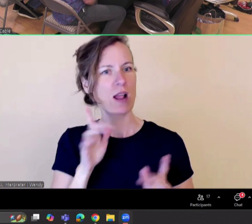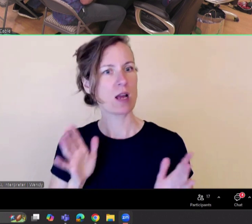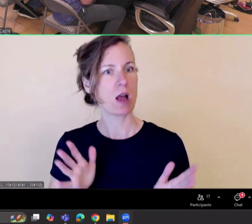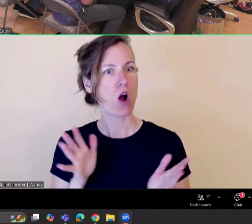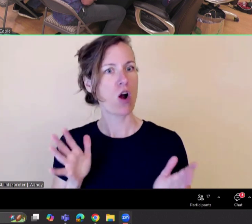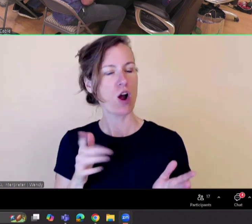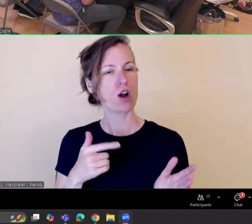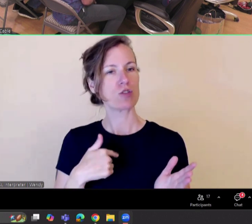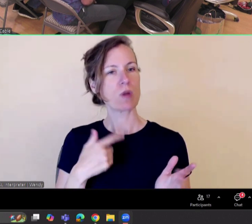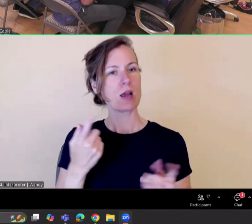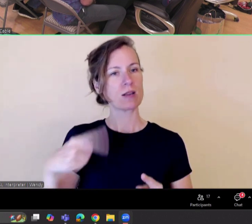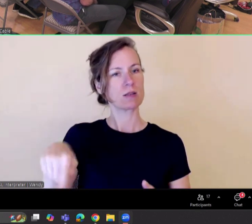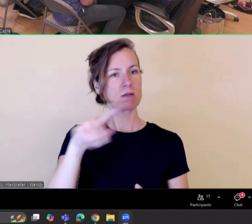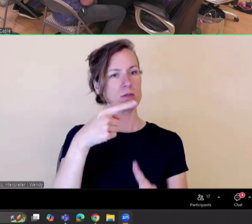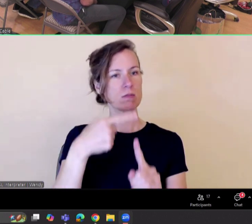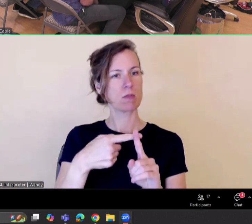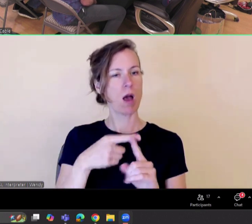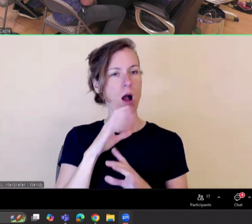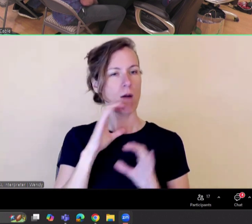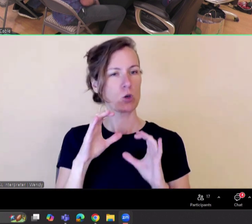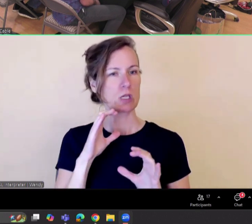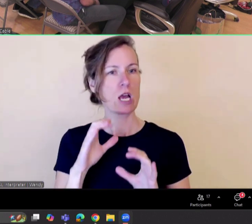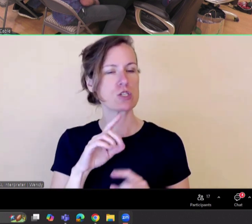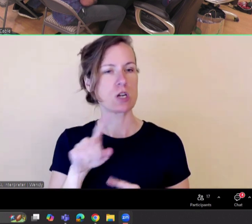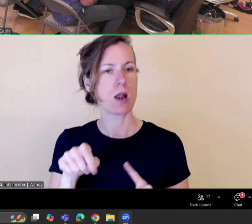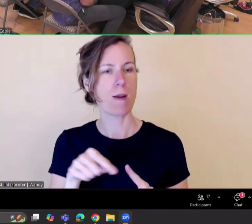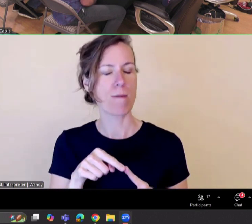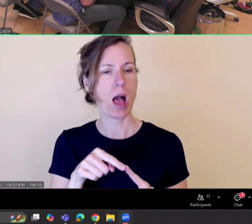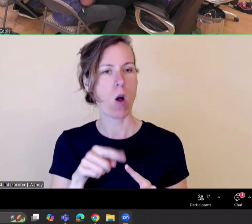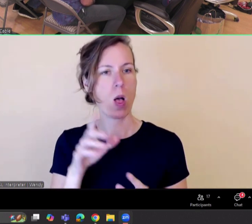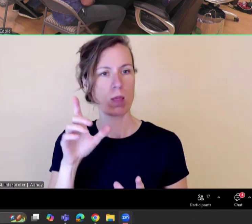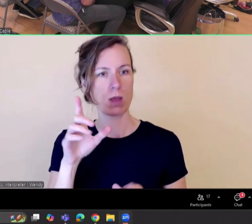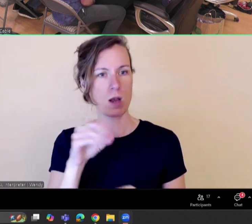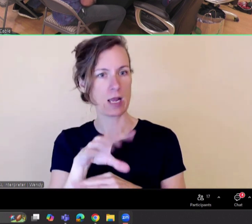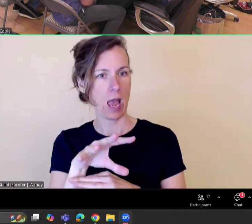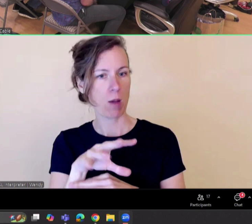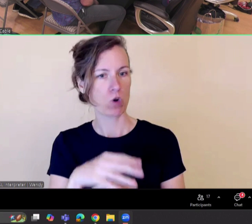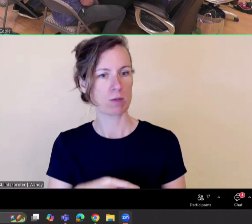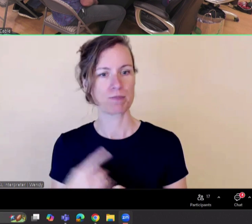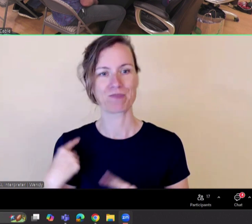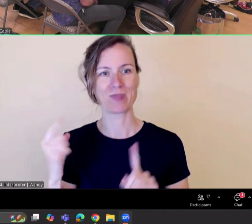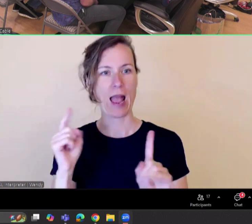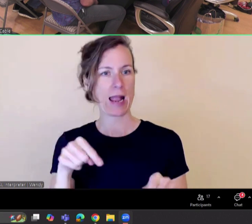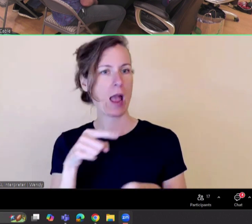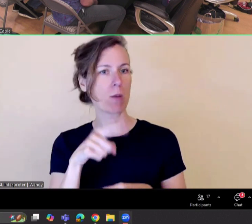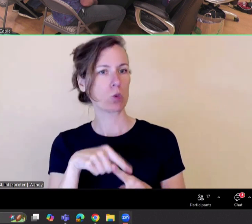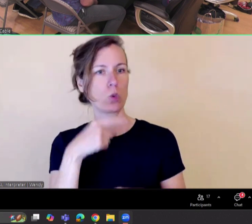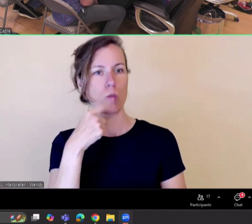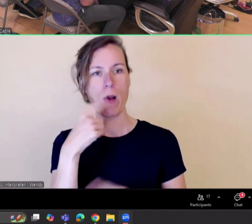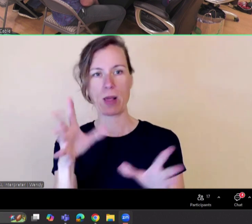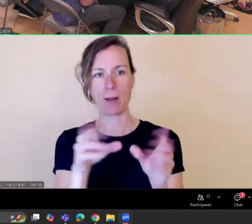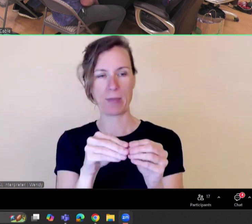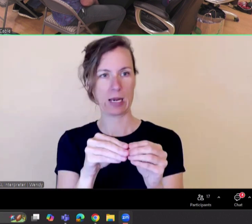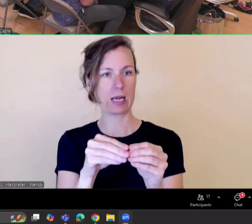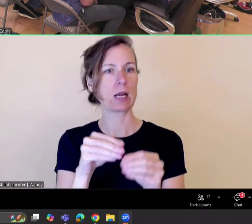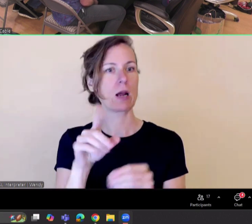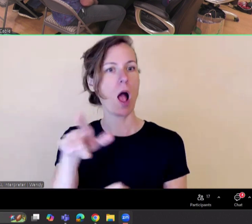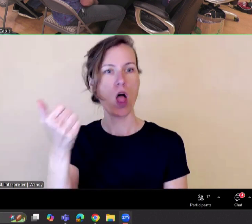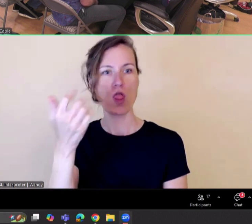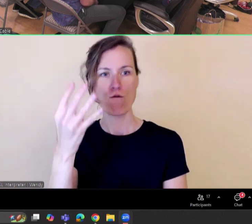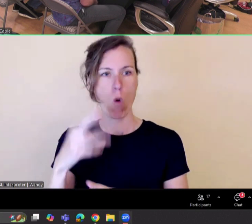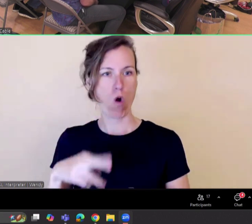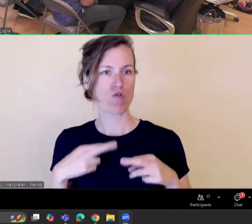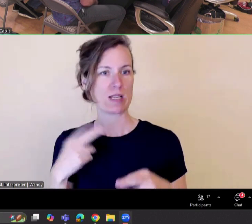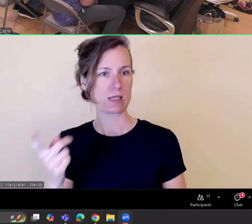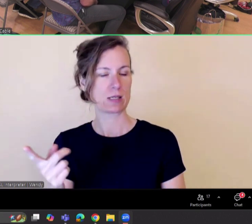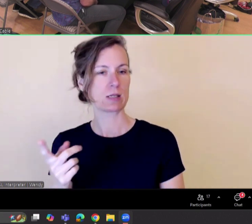as a community about the cameras. I came to the public hearing along with 4 other residents who spoke, and I think of the 5